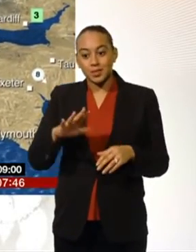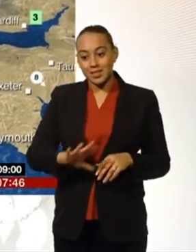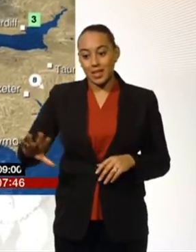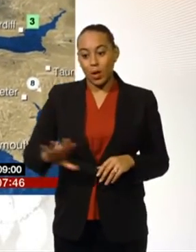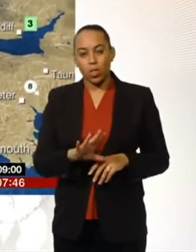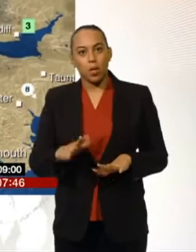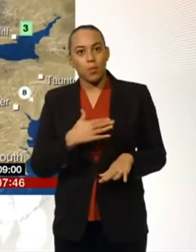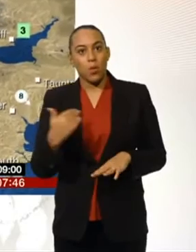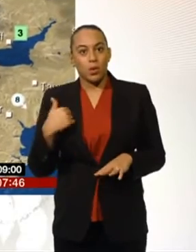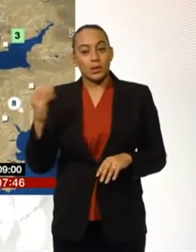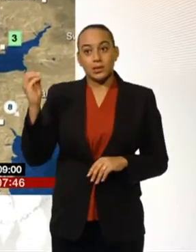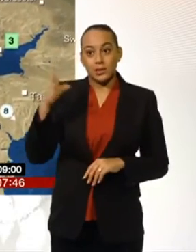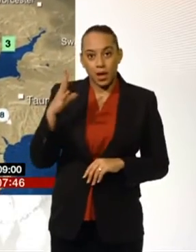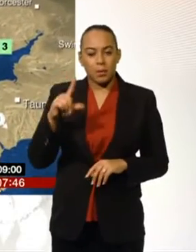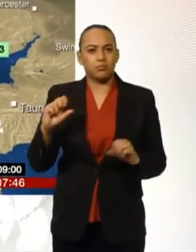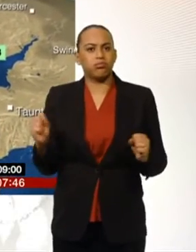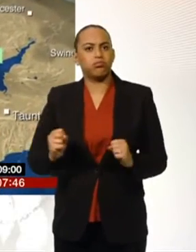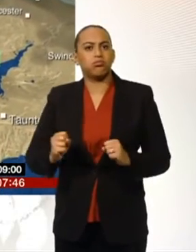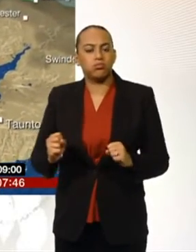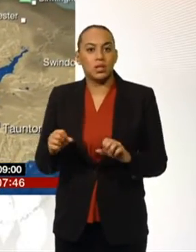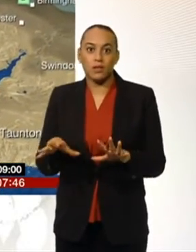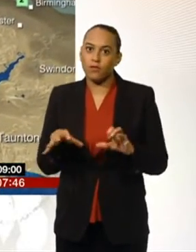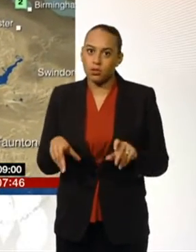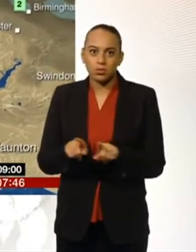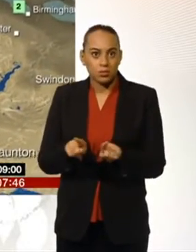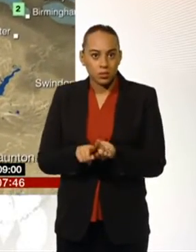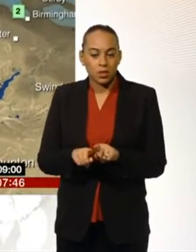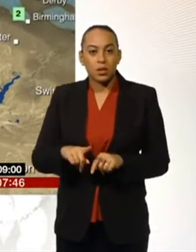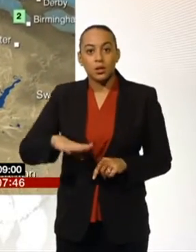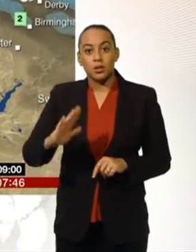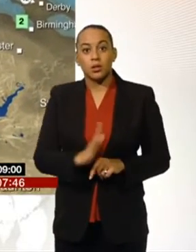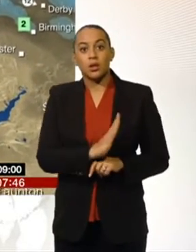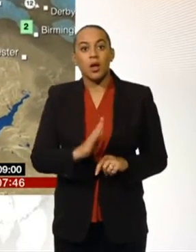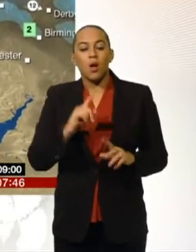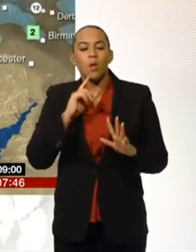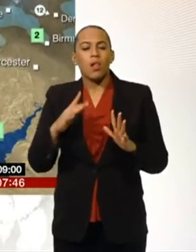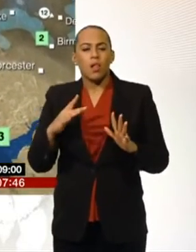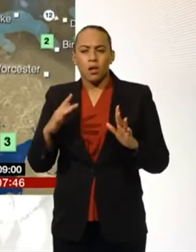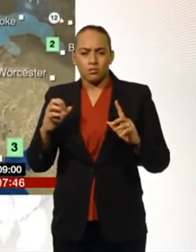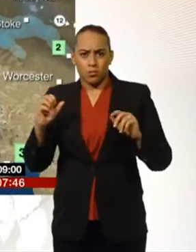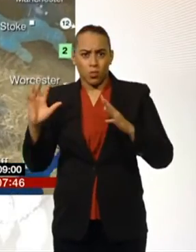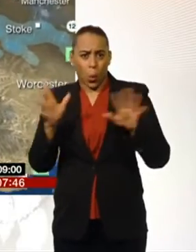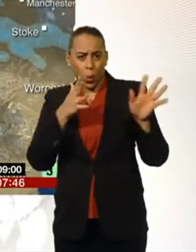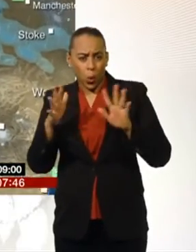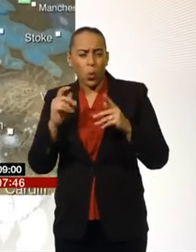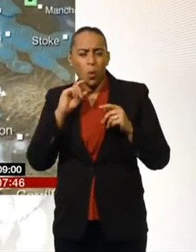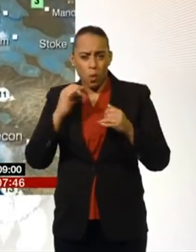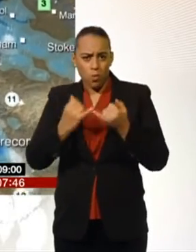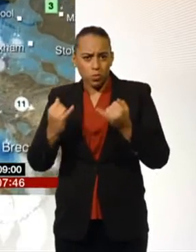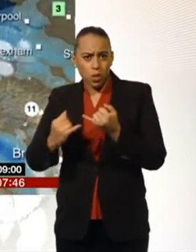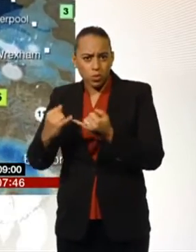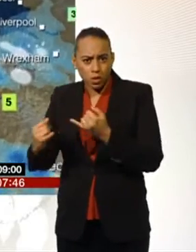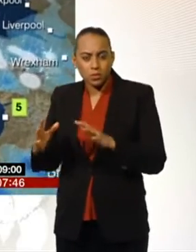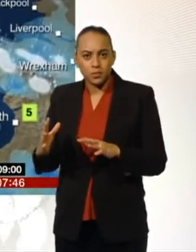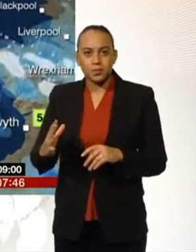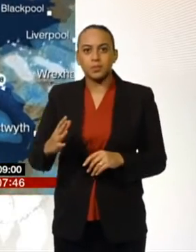sunny, but quite chilly, and there will be a touch of frost around. The winds light across the south at the moment. They will pick up. It's going to feel increasingly raw as the day goes on. A few rain